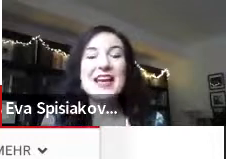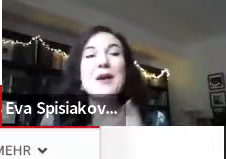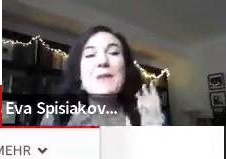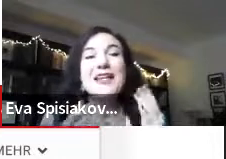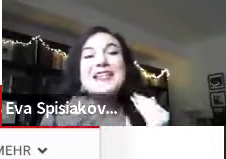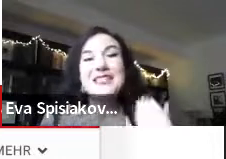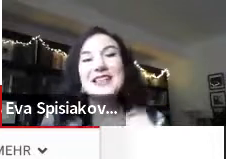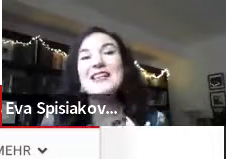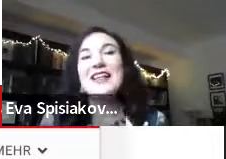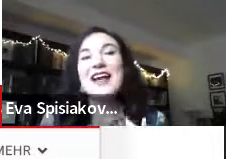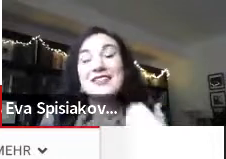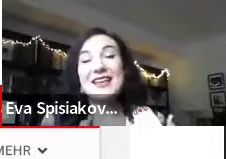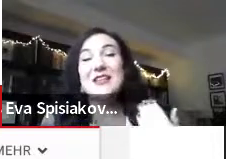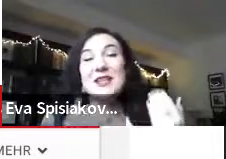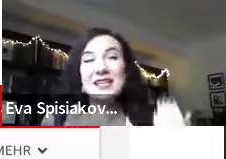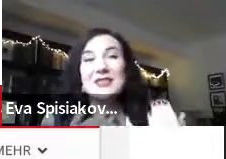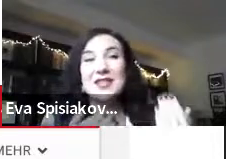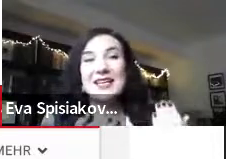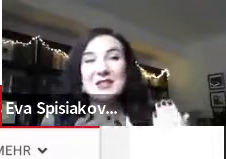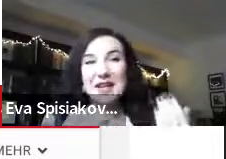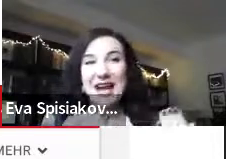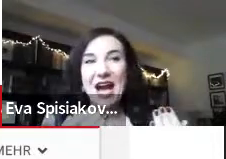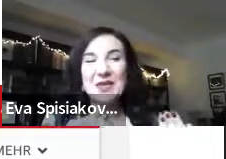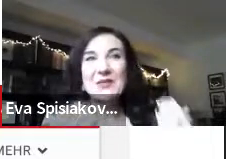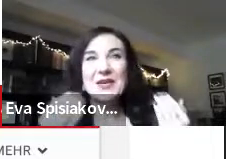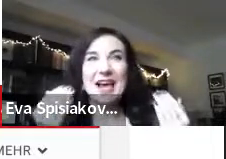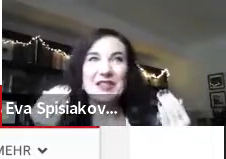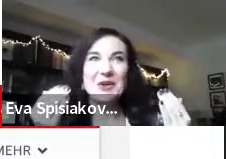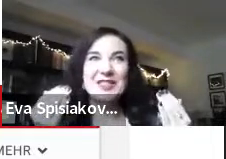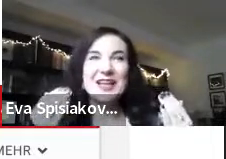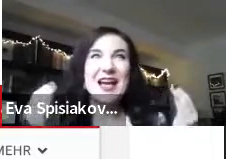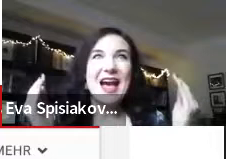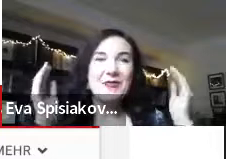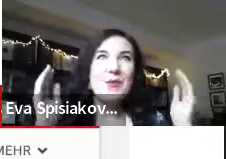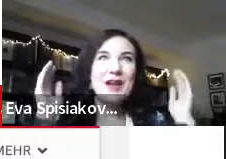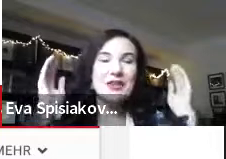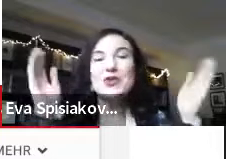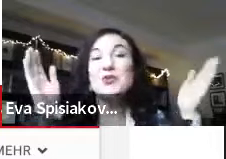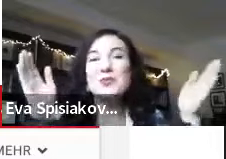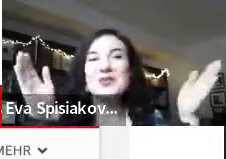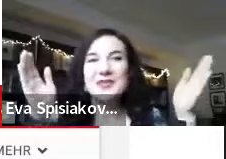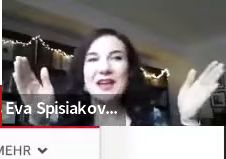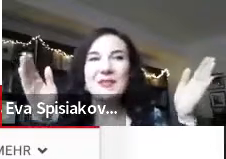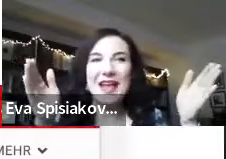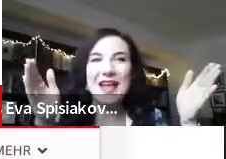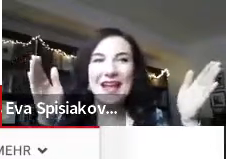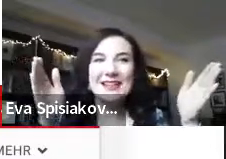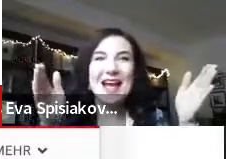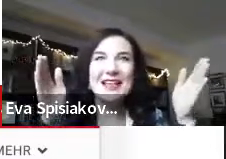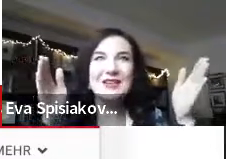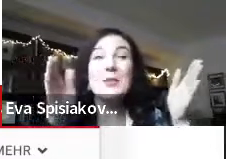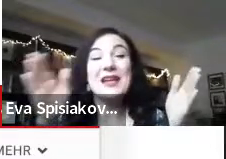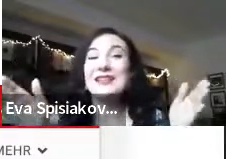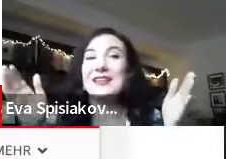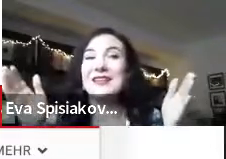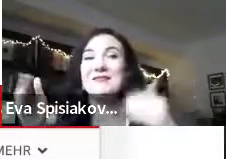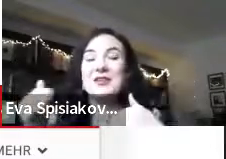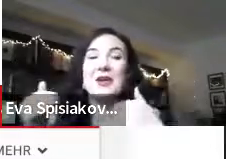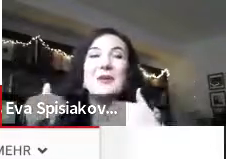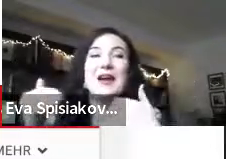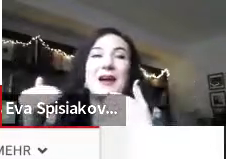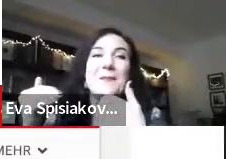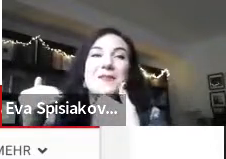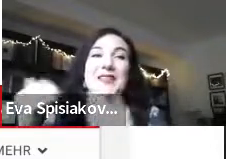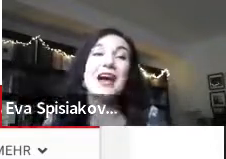everything else, but it's still a thing that we need to take into account, that we cannot have one huge movement to save the planet and